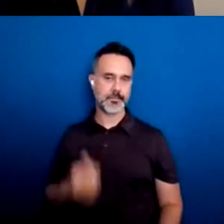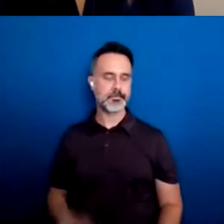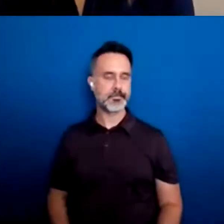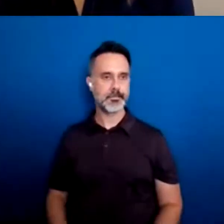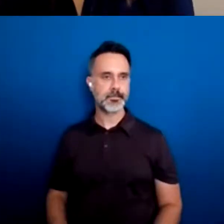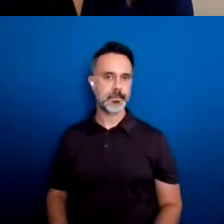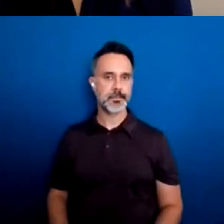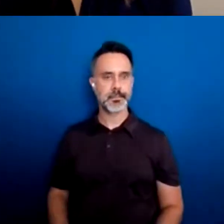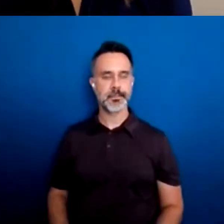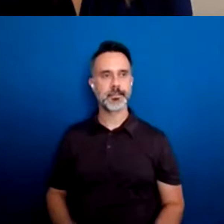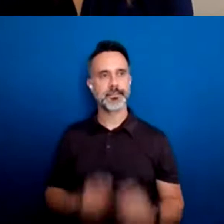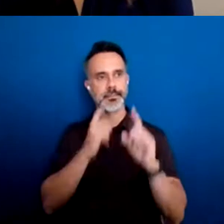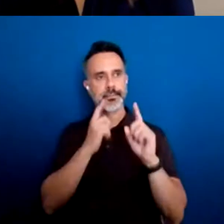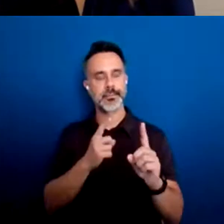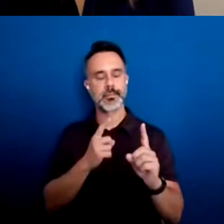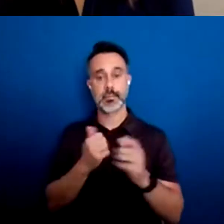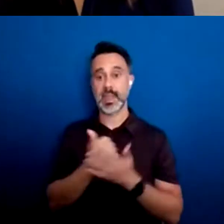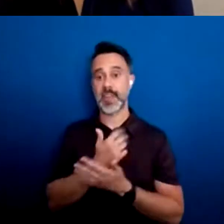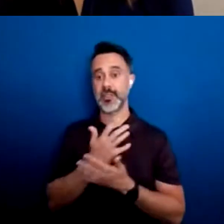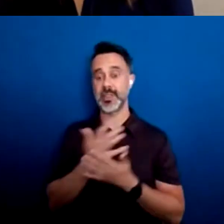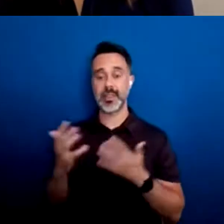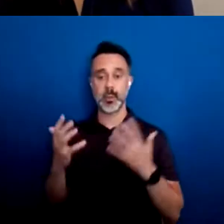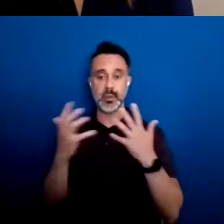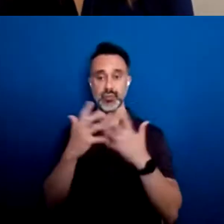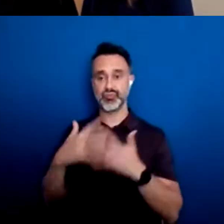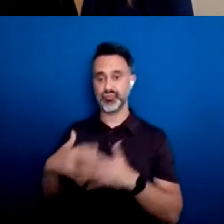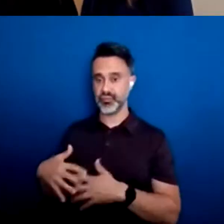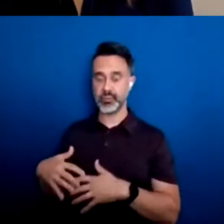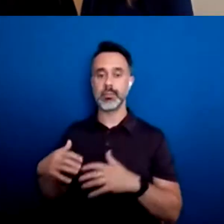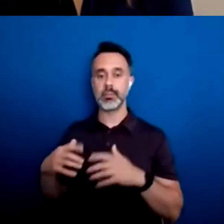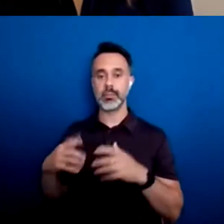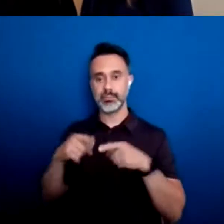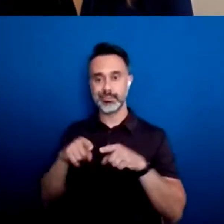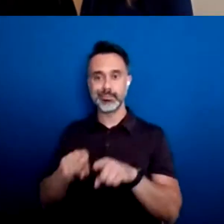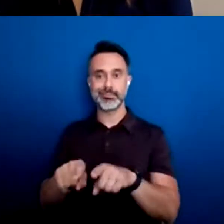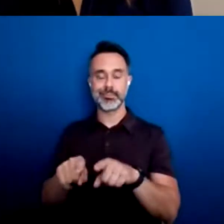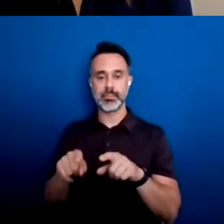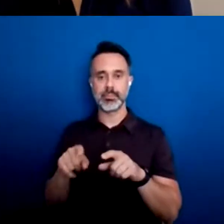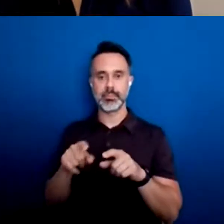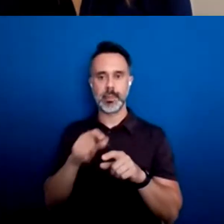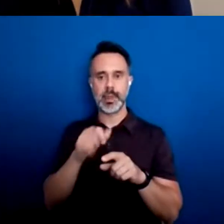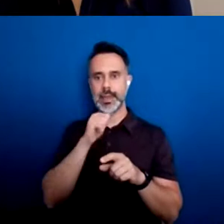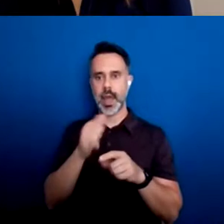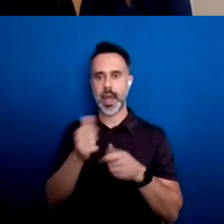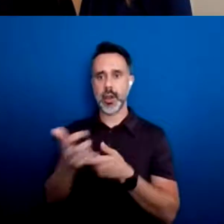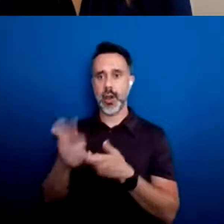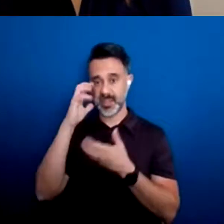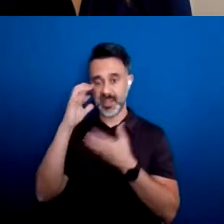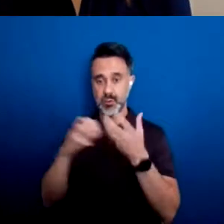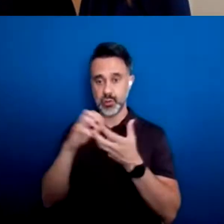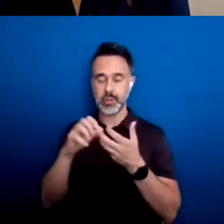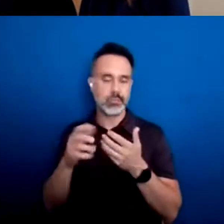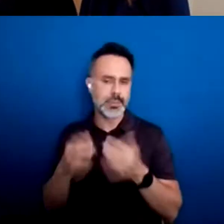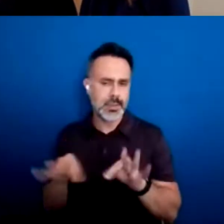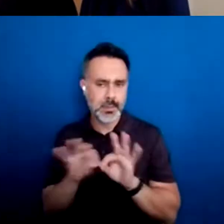idea of trying to get everything aligned so people don't get confused is a really important thing, and